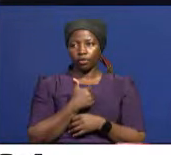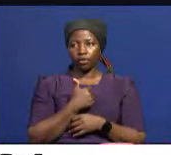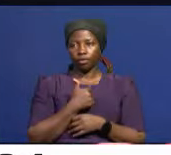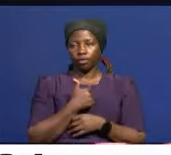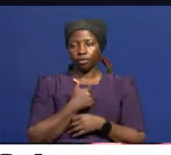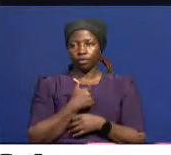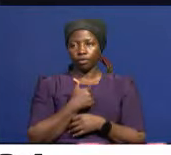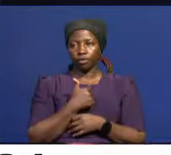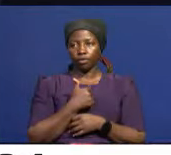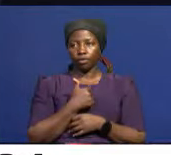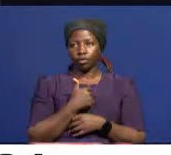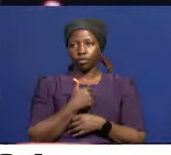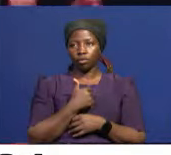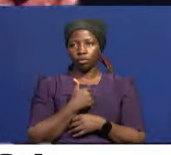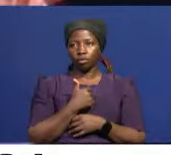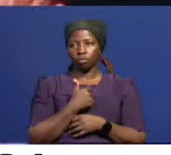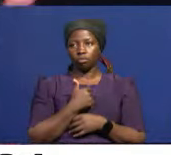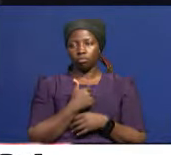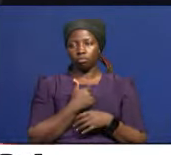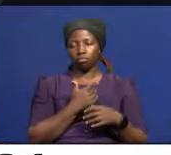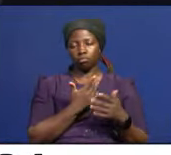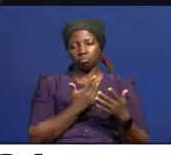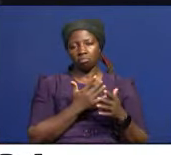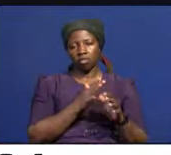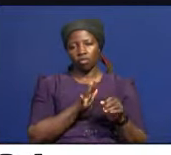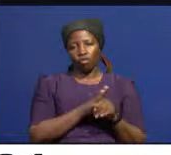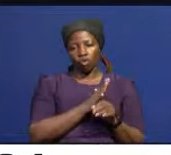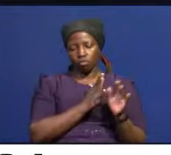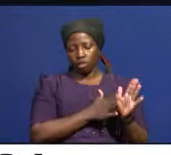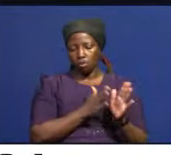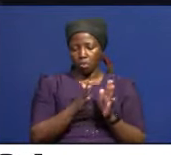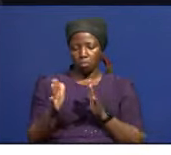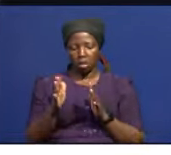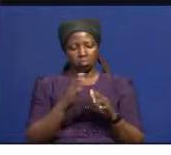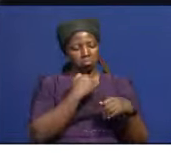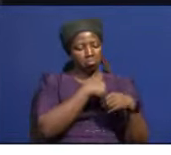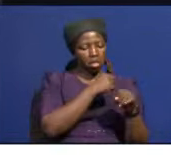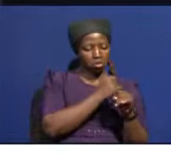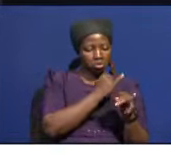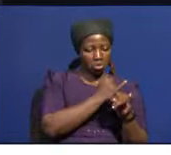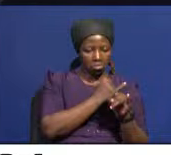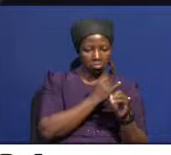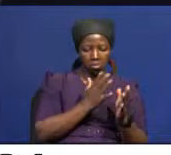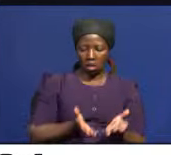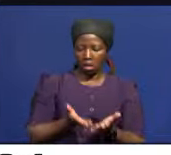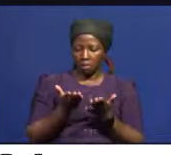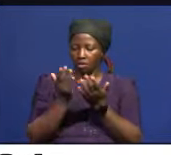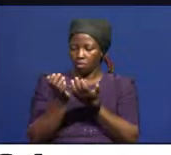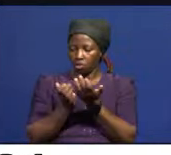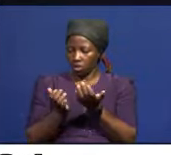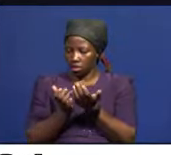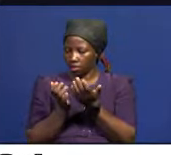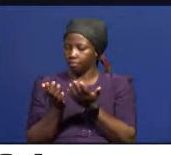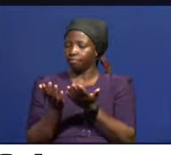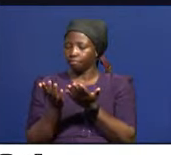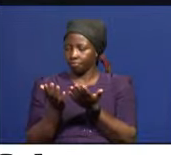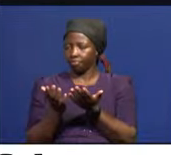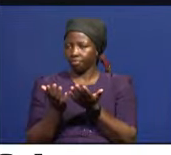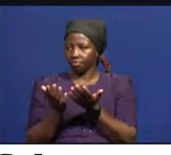array from creating jobs to enhancing commerce to